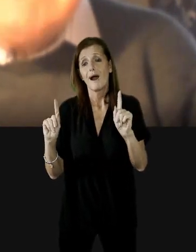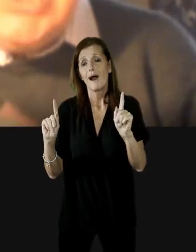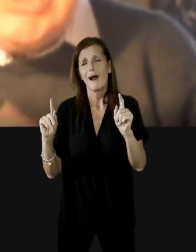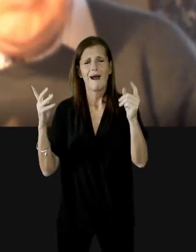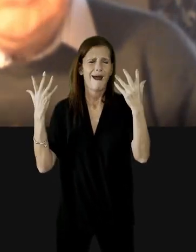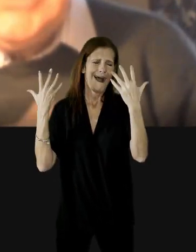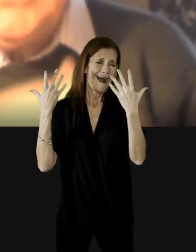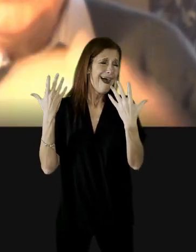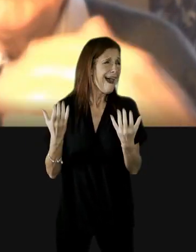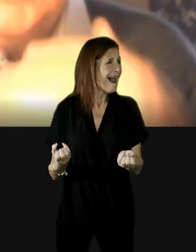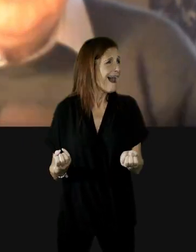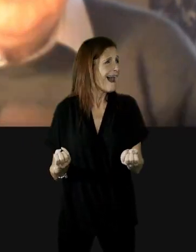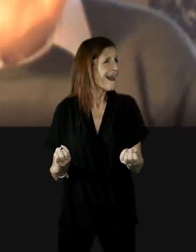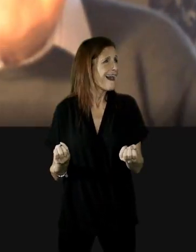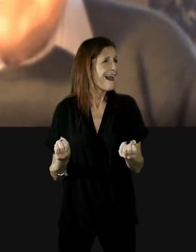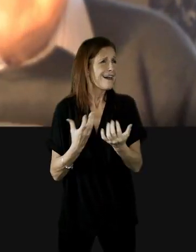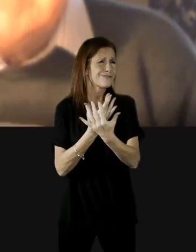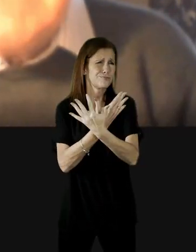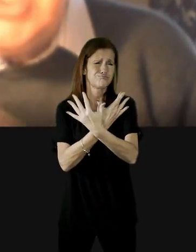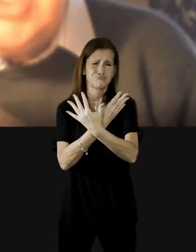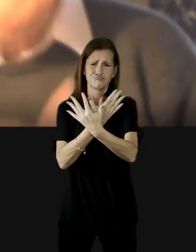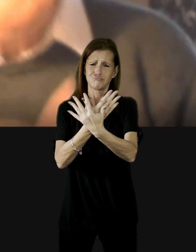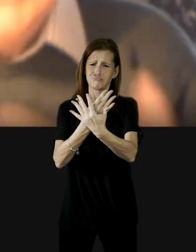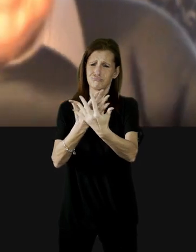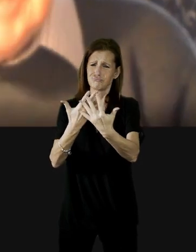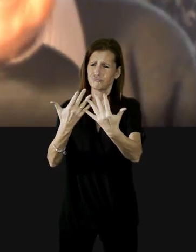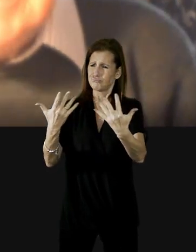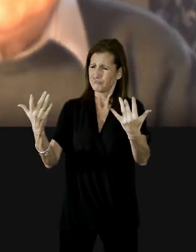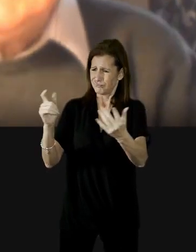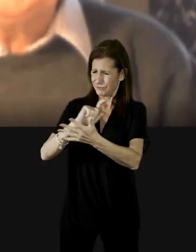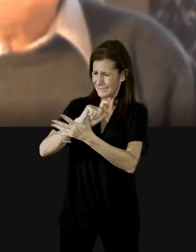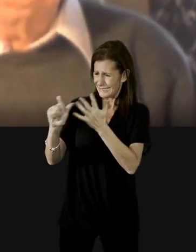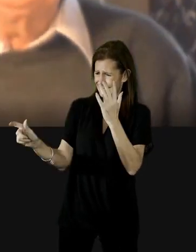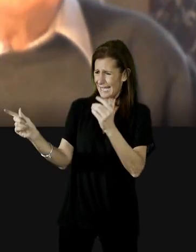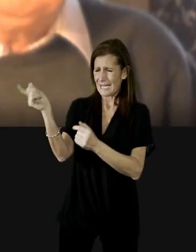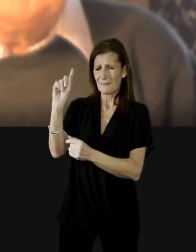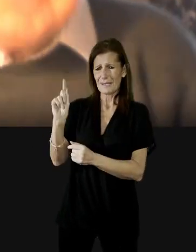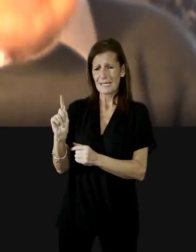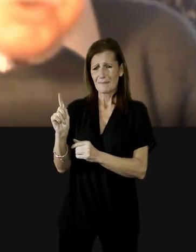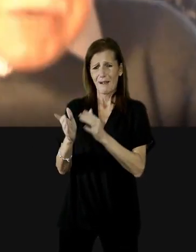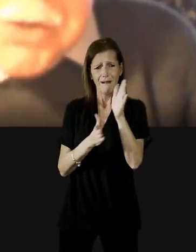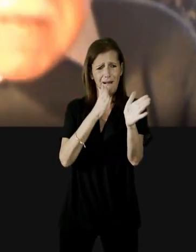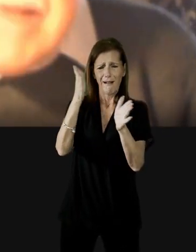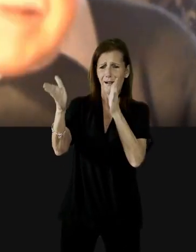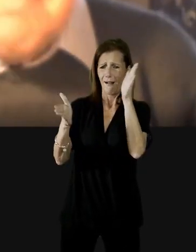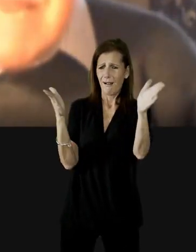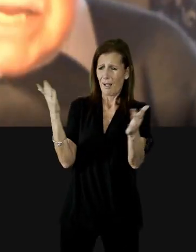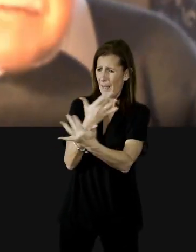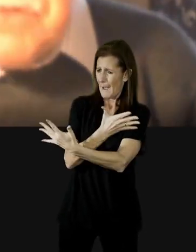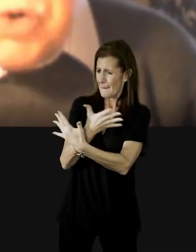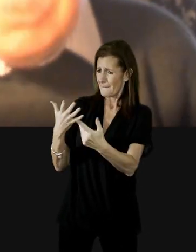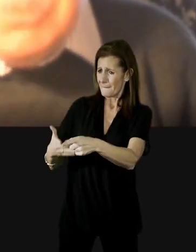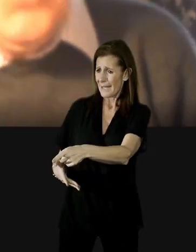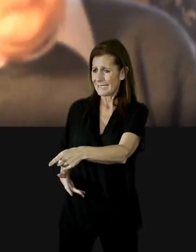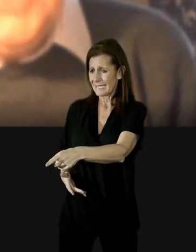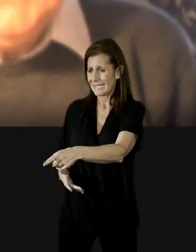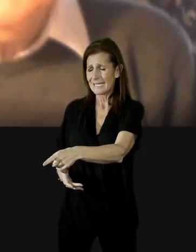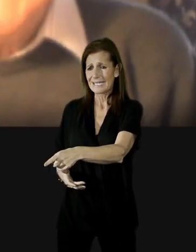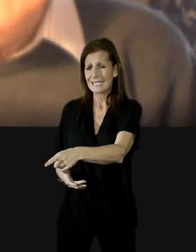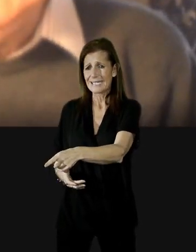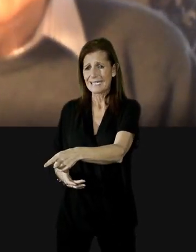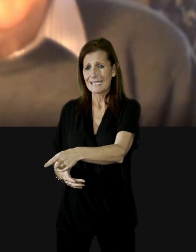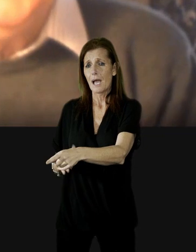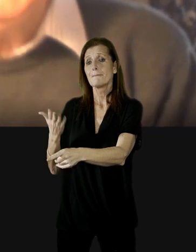a whole group of a whole market in the shape of disabled tourists and travellers, many of whom would